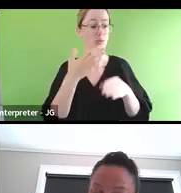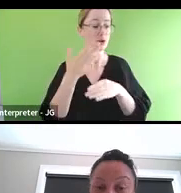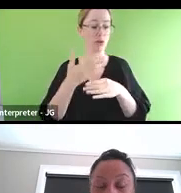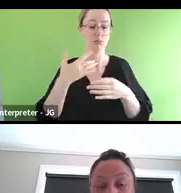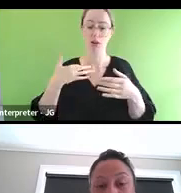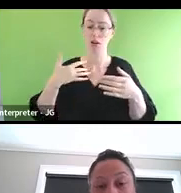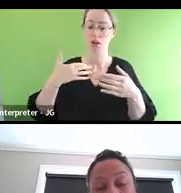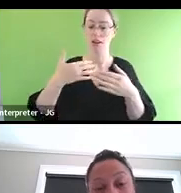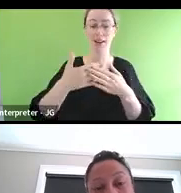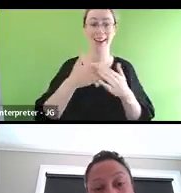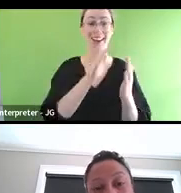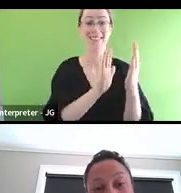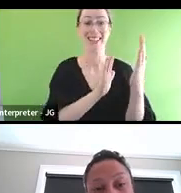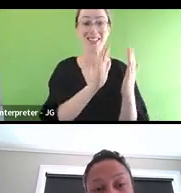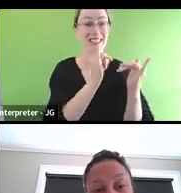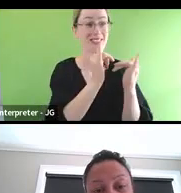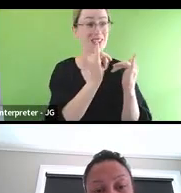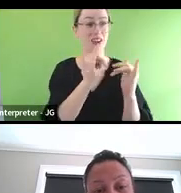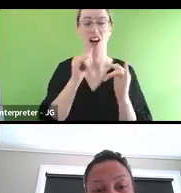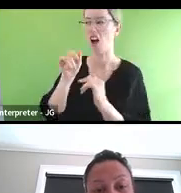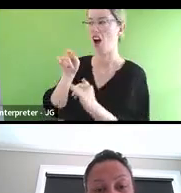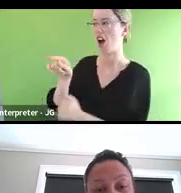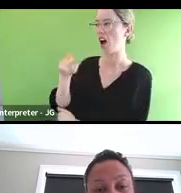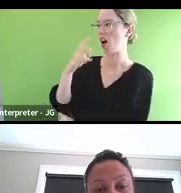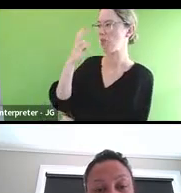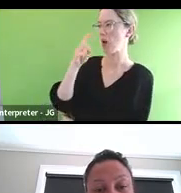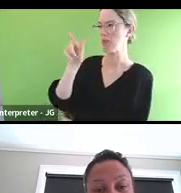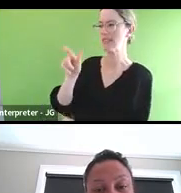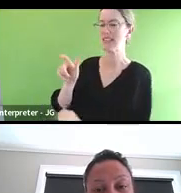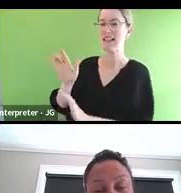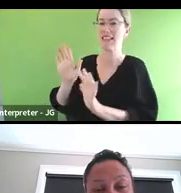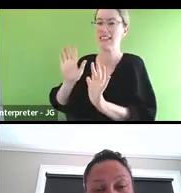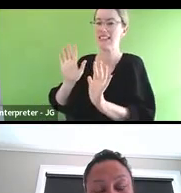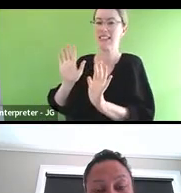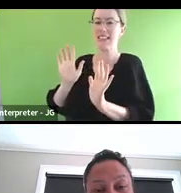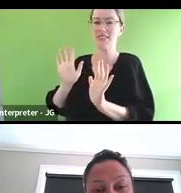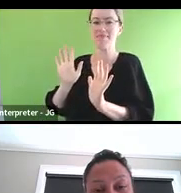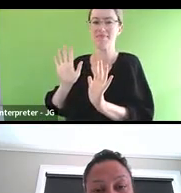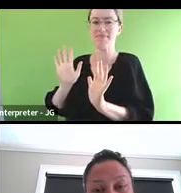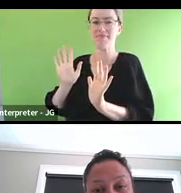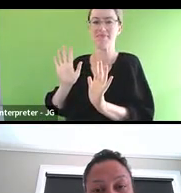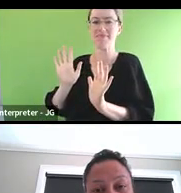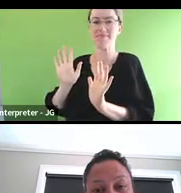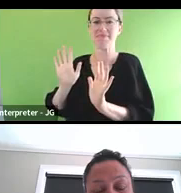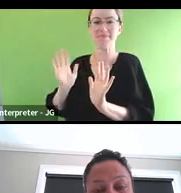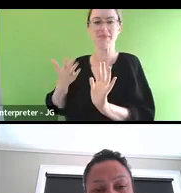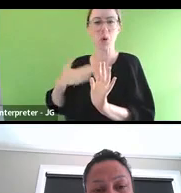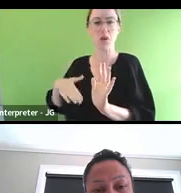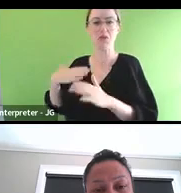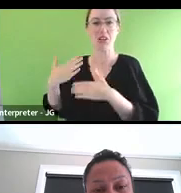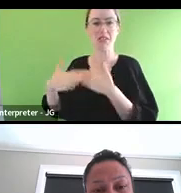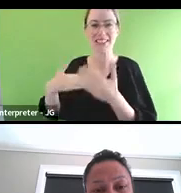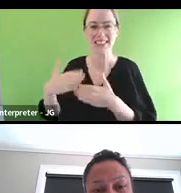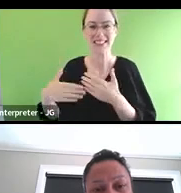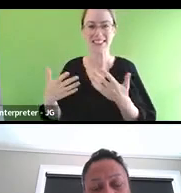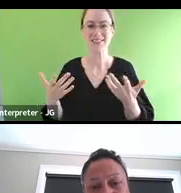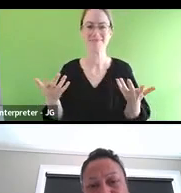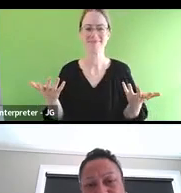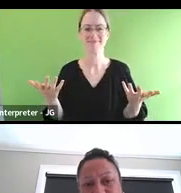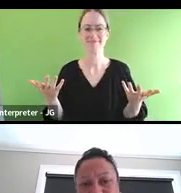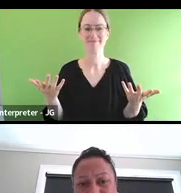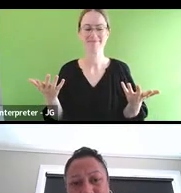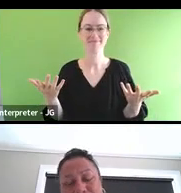a face-to-face interview and they realize I'm blind and they don't want to progress with it. And it's just,